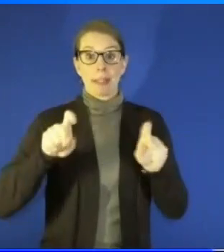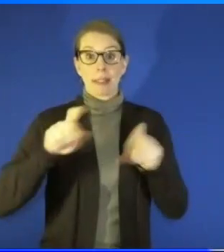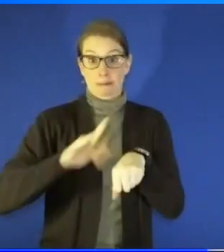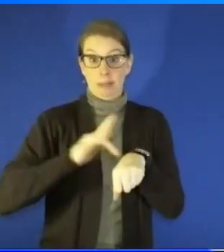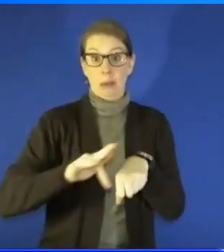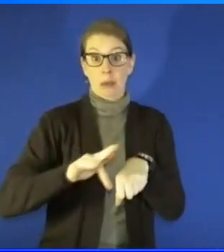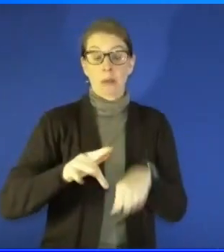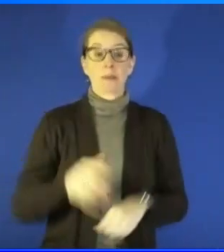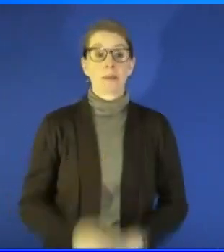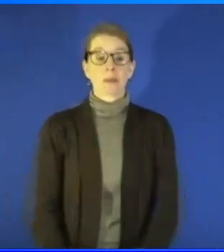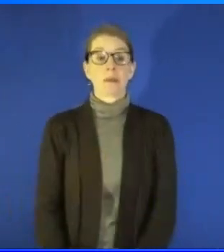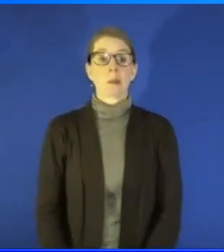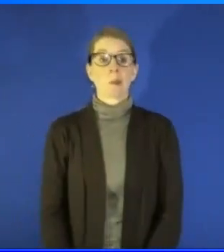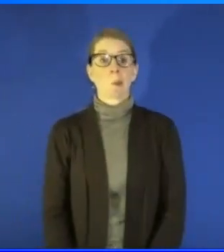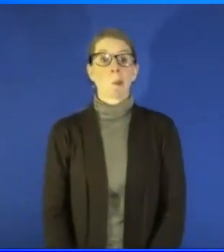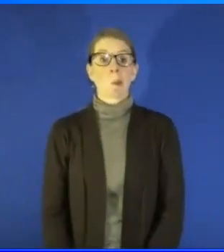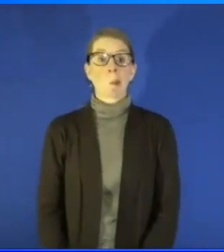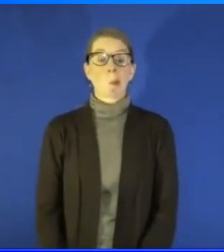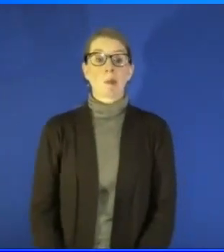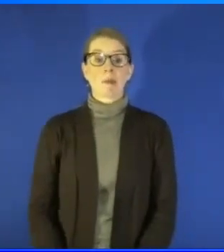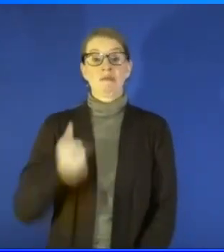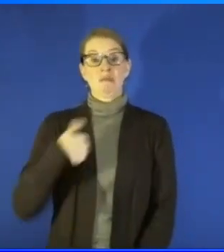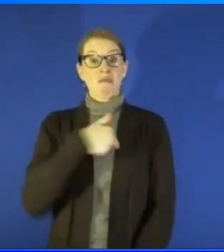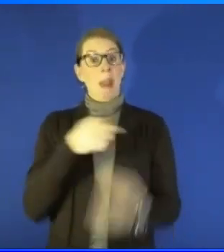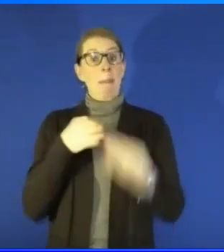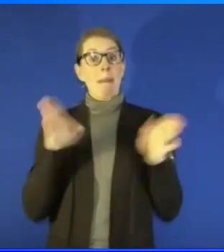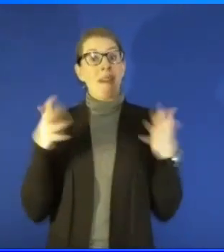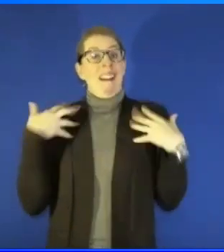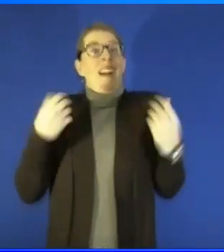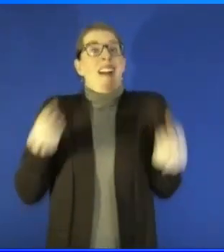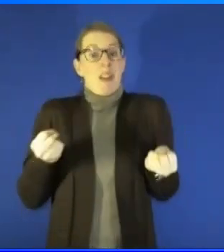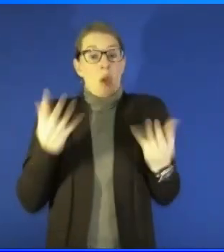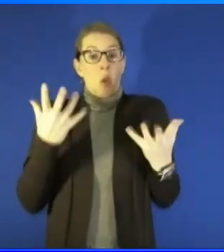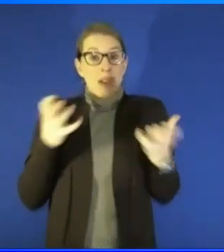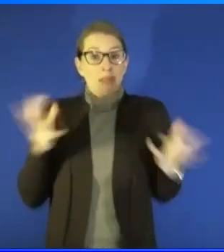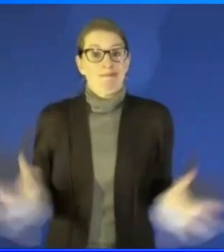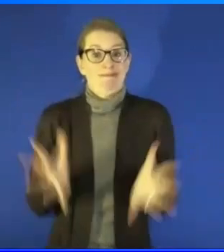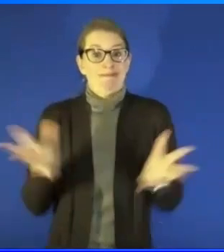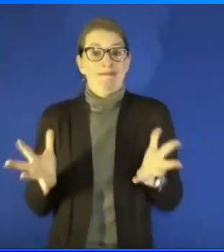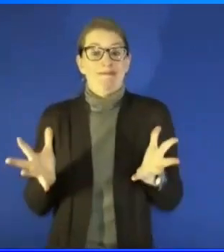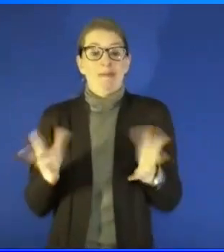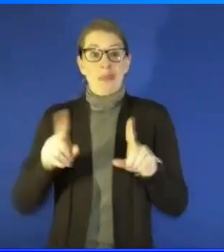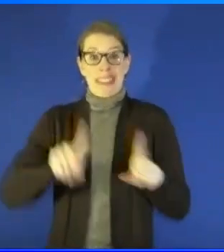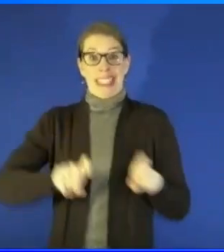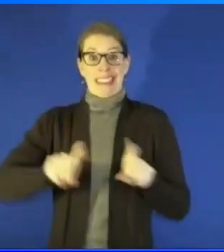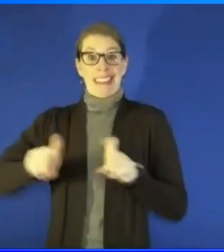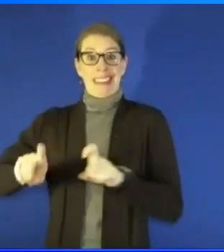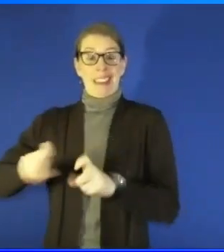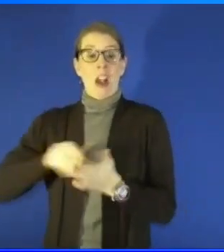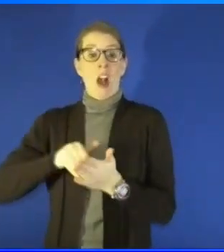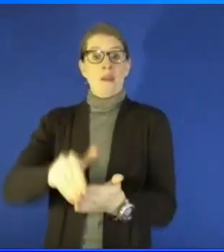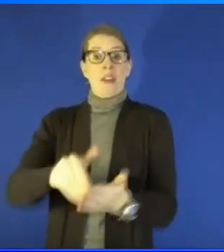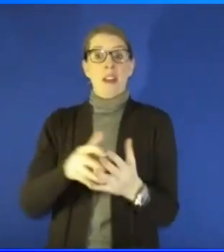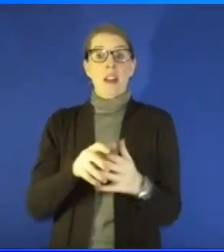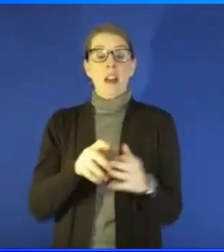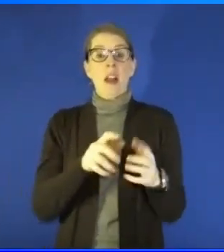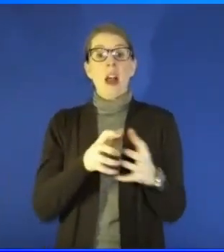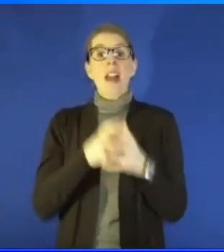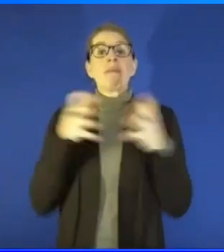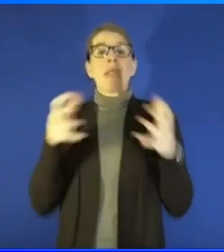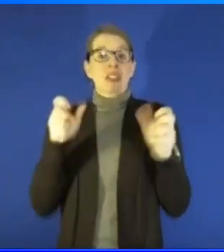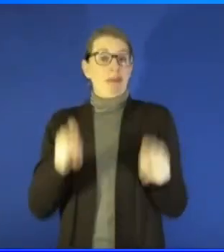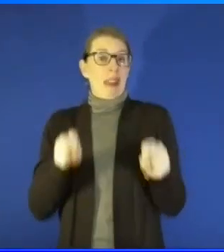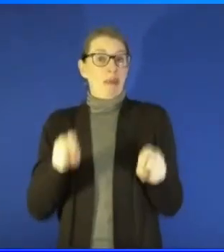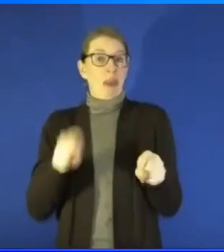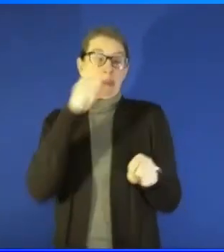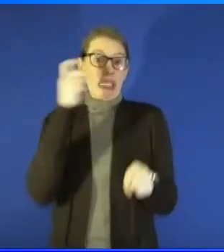a public health, really want to encourage testing as often and as possible, because this